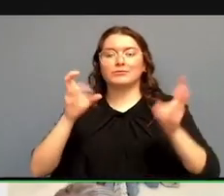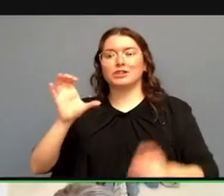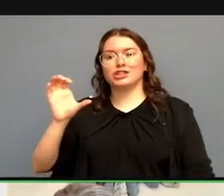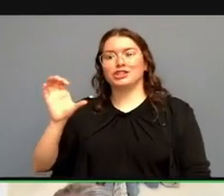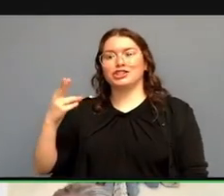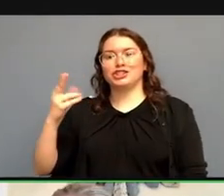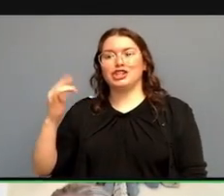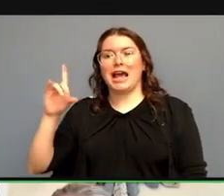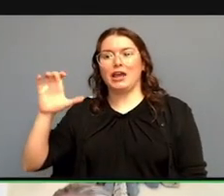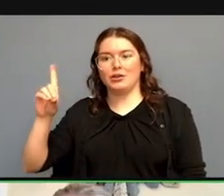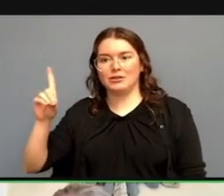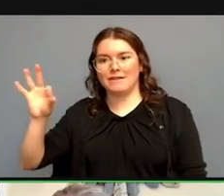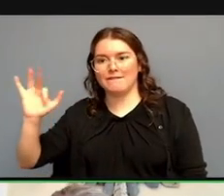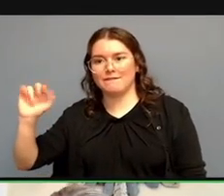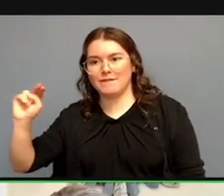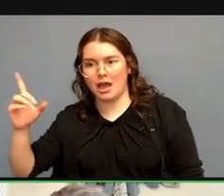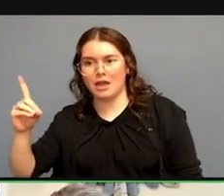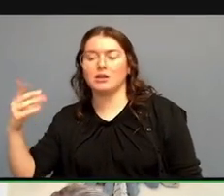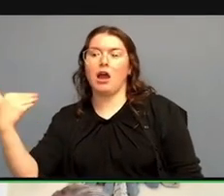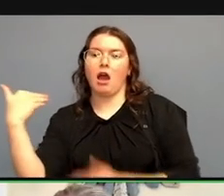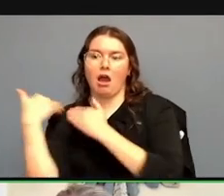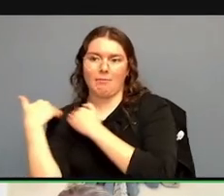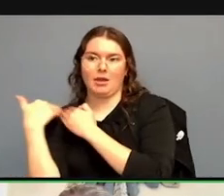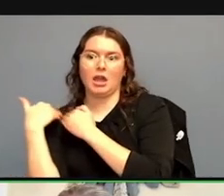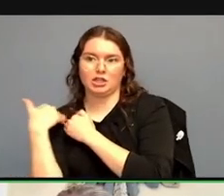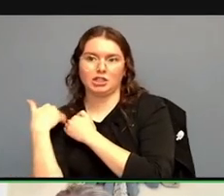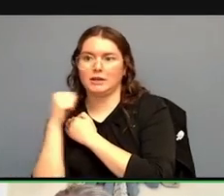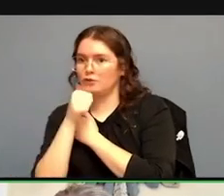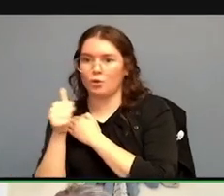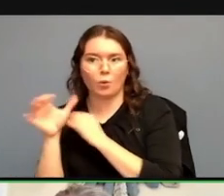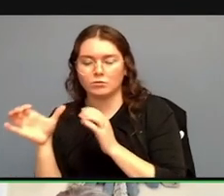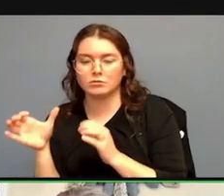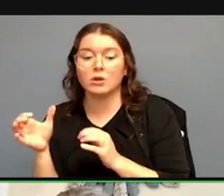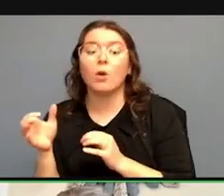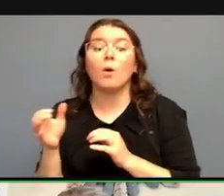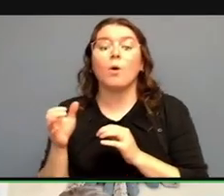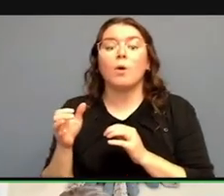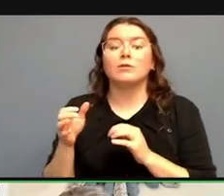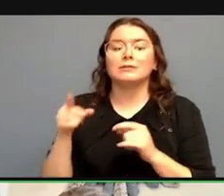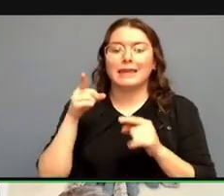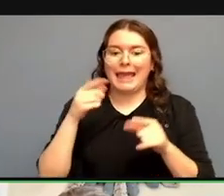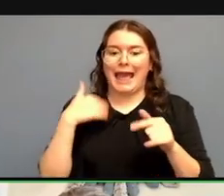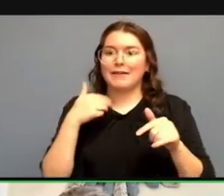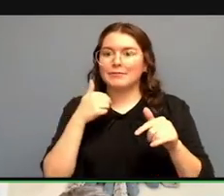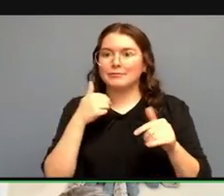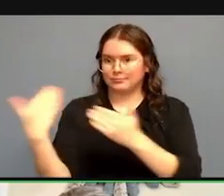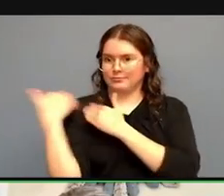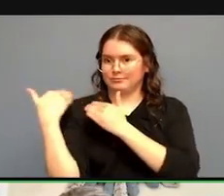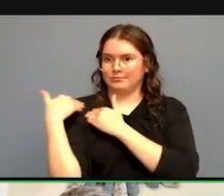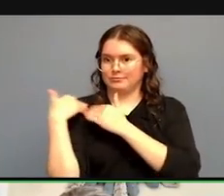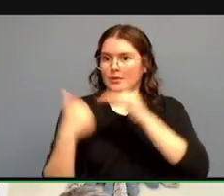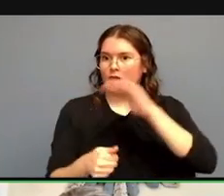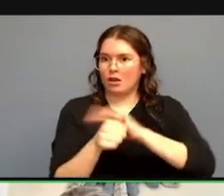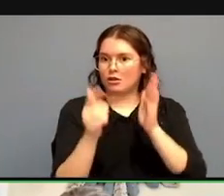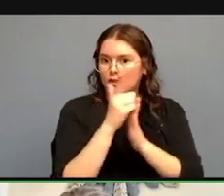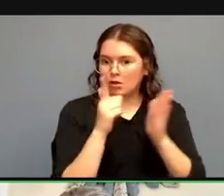obligation. So school districts have an obligation under the law to identify, locate, and evaluate all